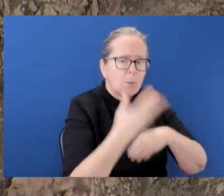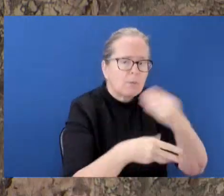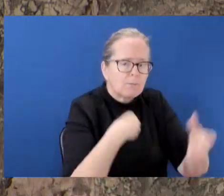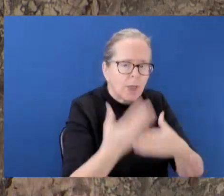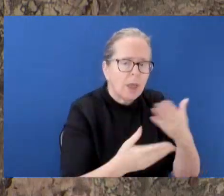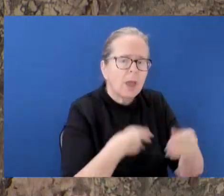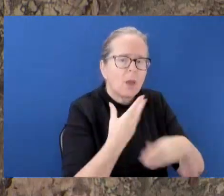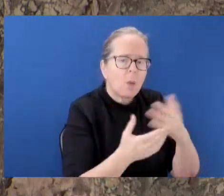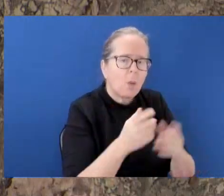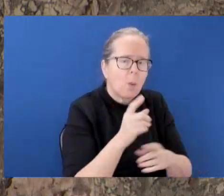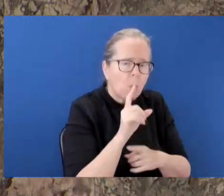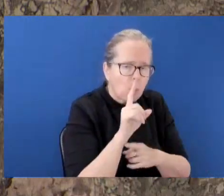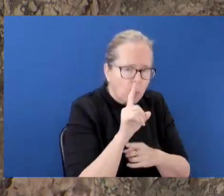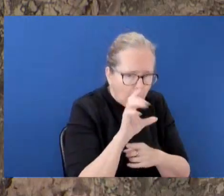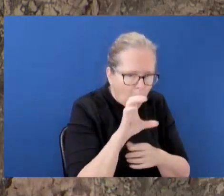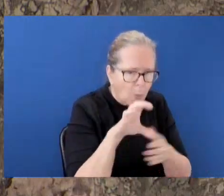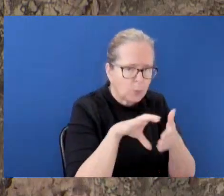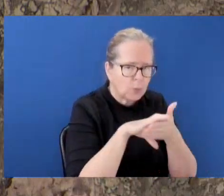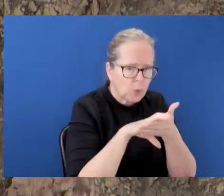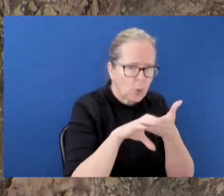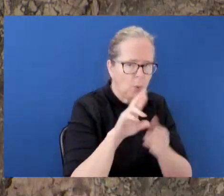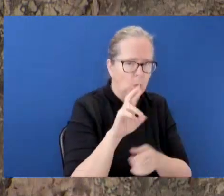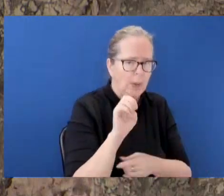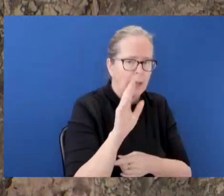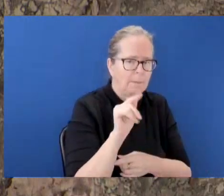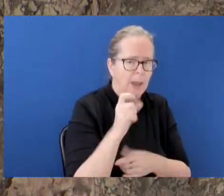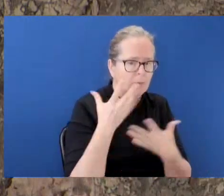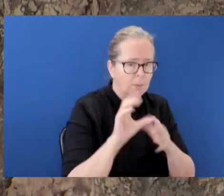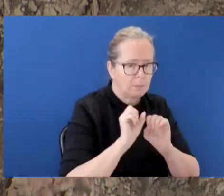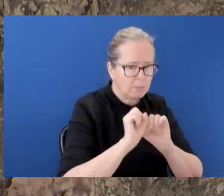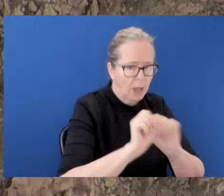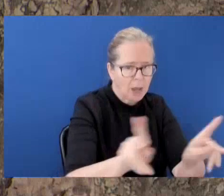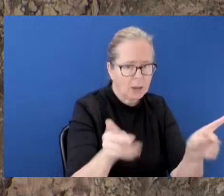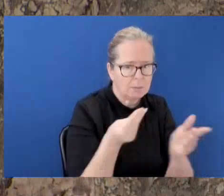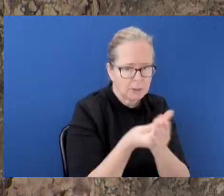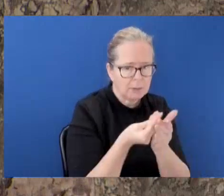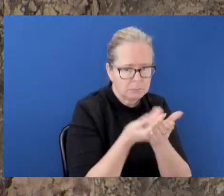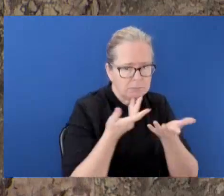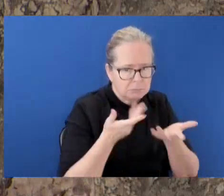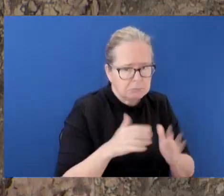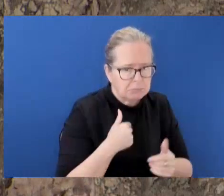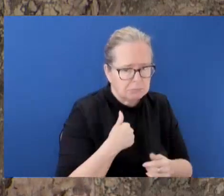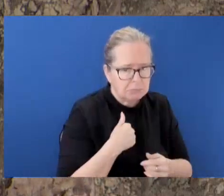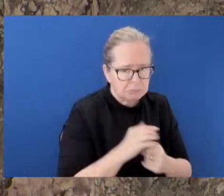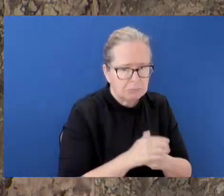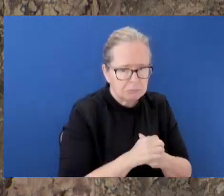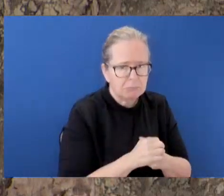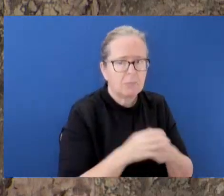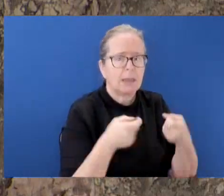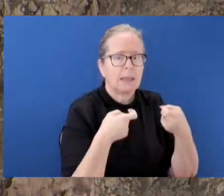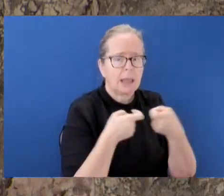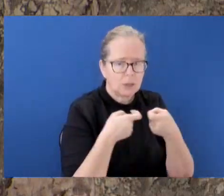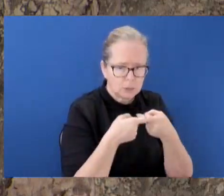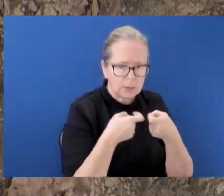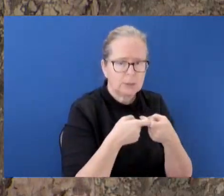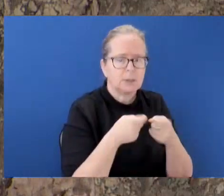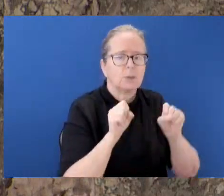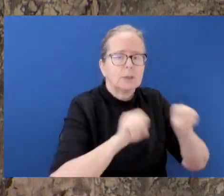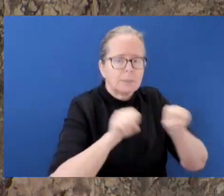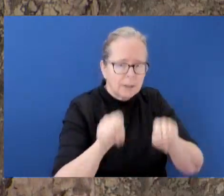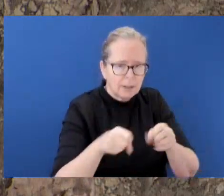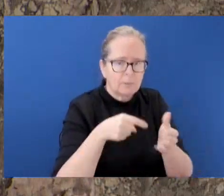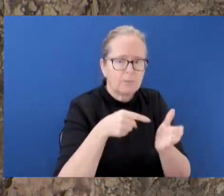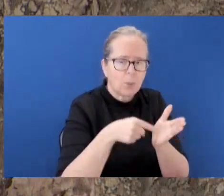will bring savings to people, businesses, and industry. But Mr. Speaker, if we want to talk about energy